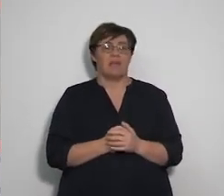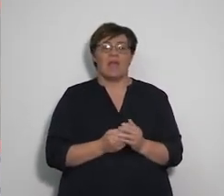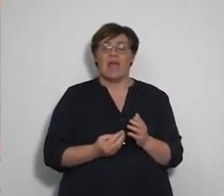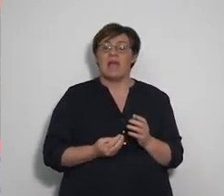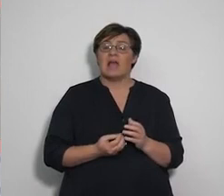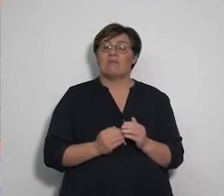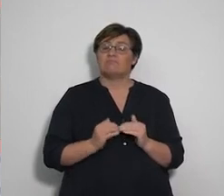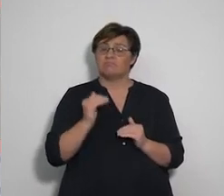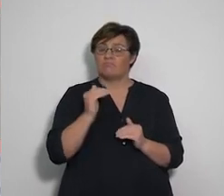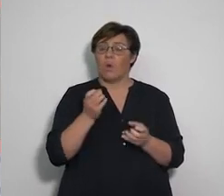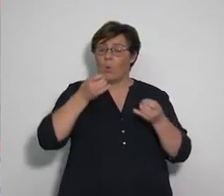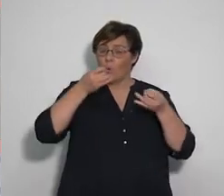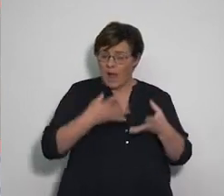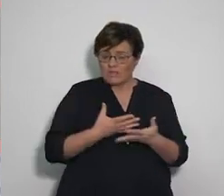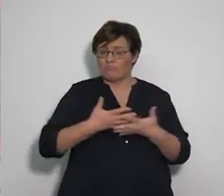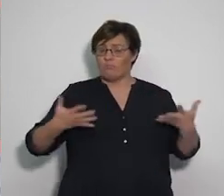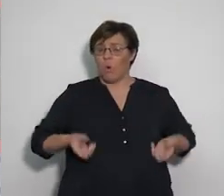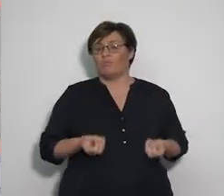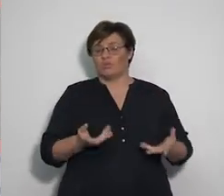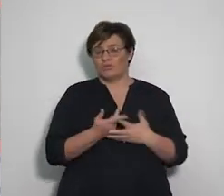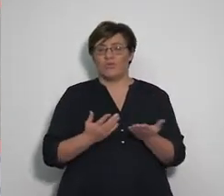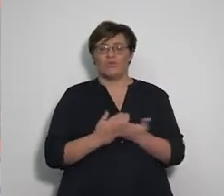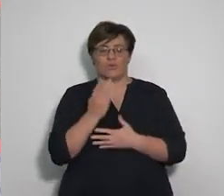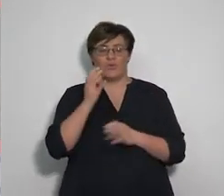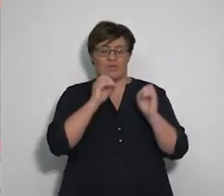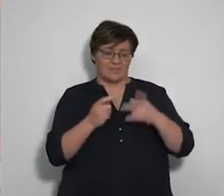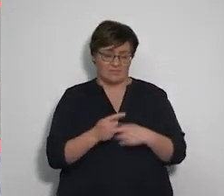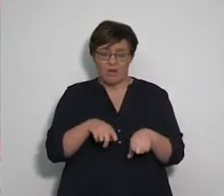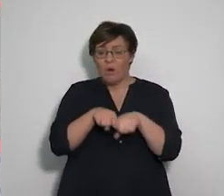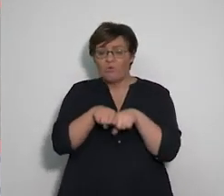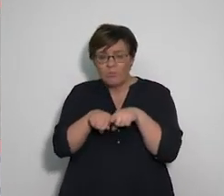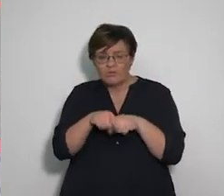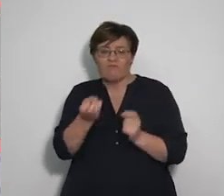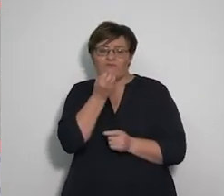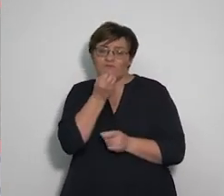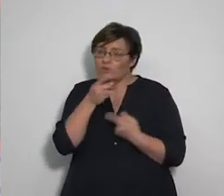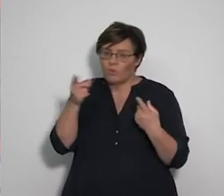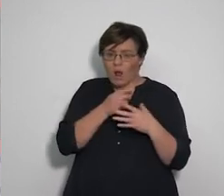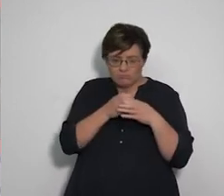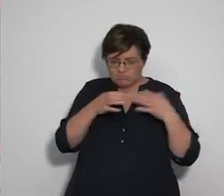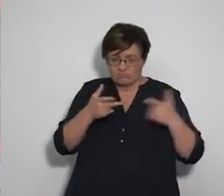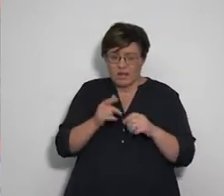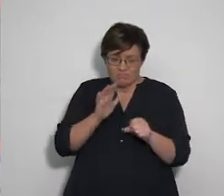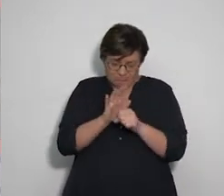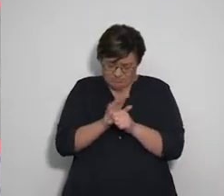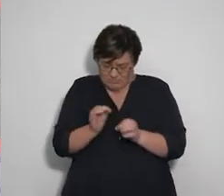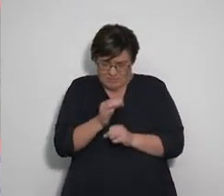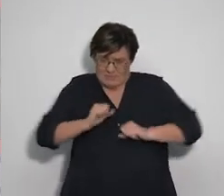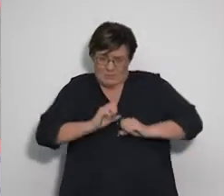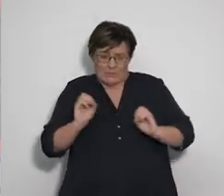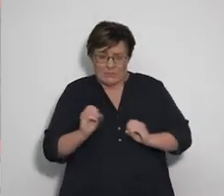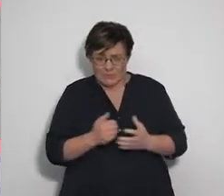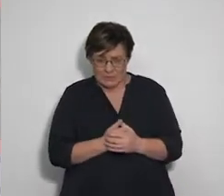like increase in the amount of wastes produced by the yeast, competition for nutrients,